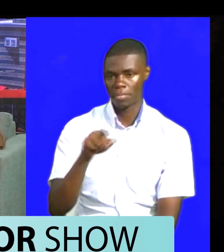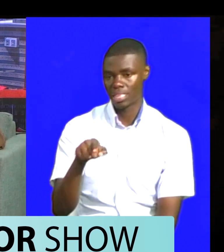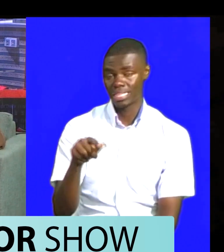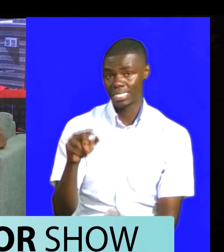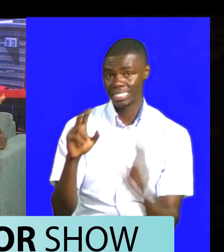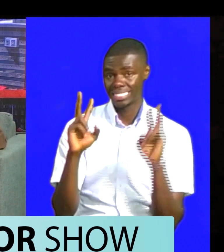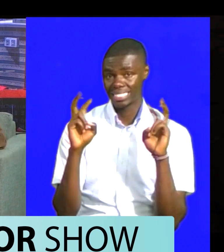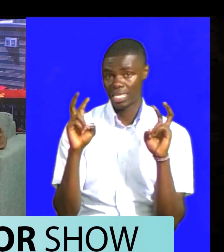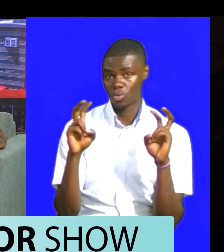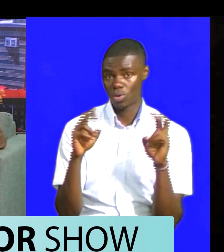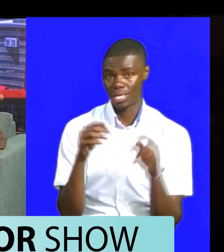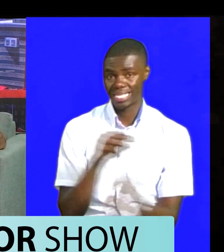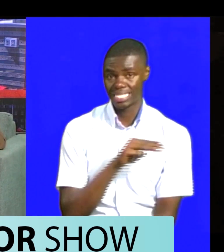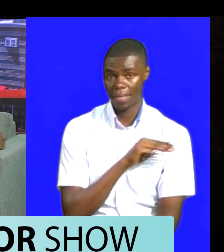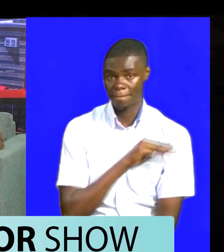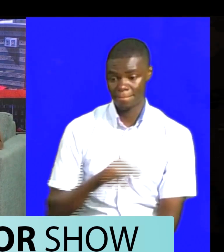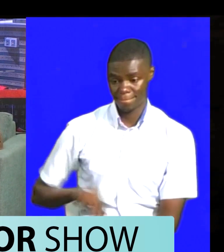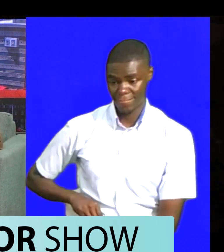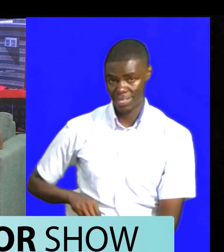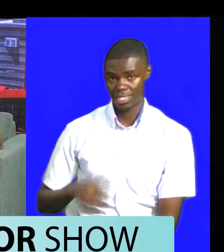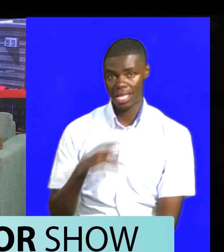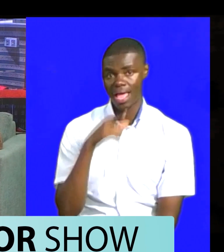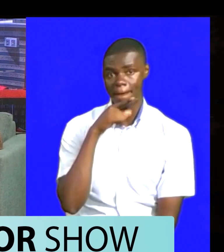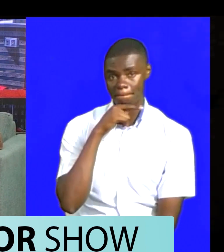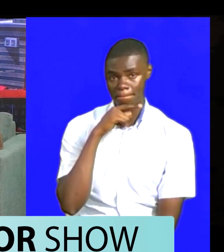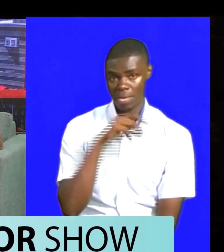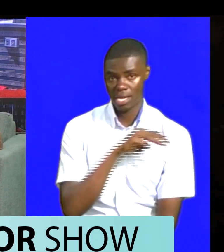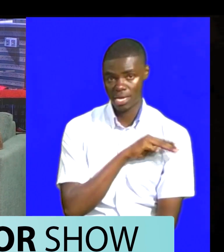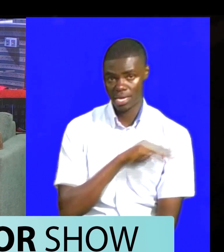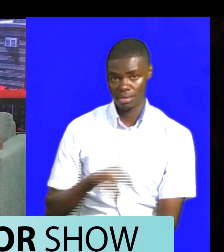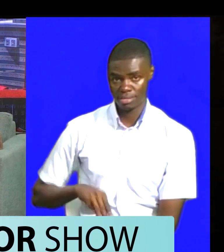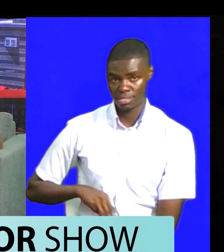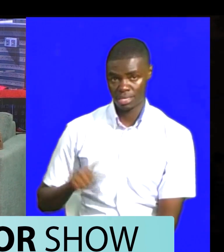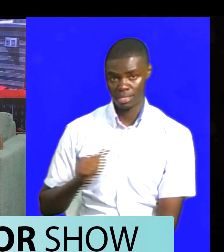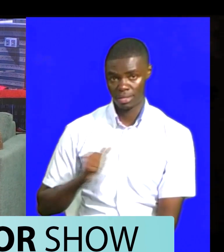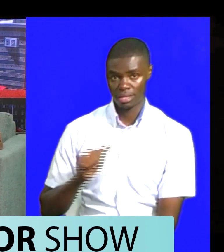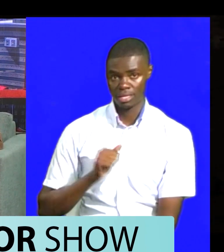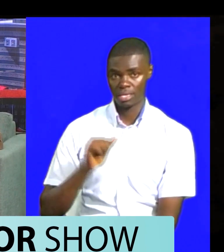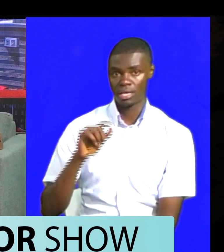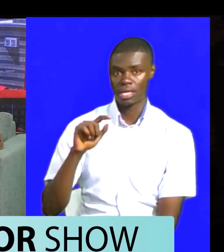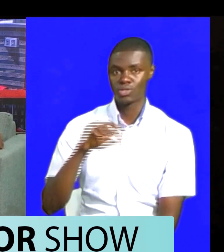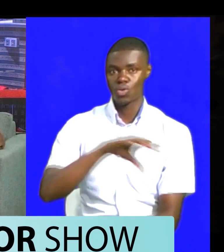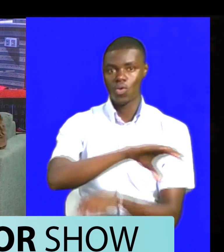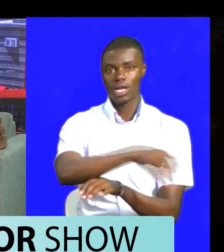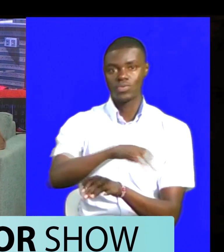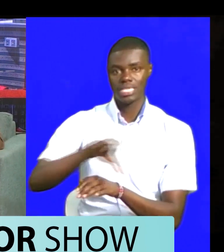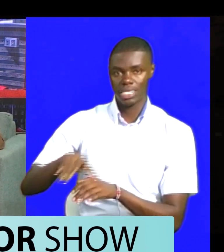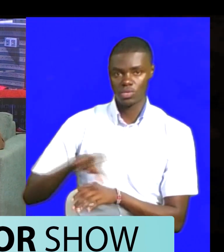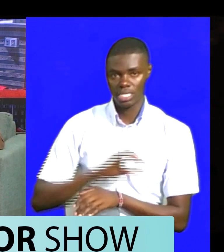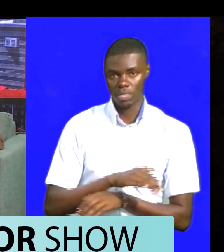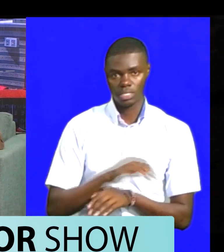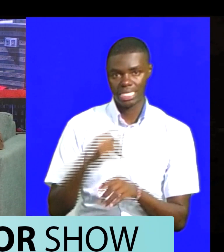it's Mr. and Miss Birmingham, Kenya, whereby all the counties in Kenya come to